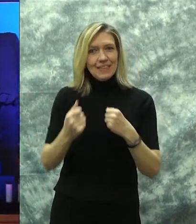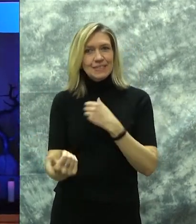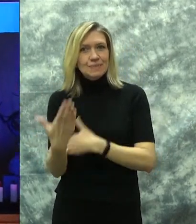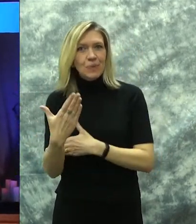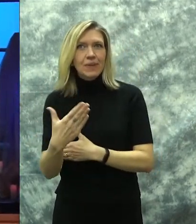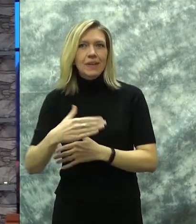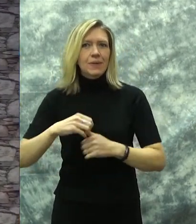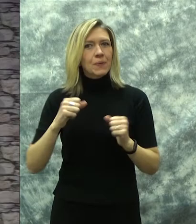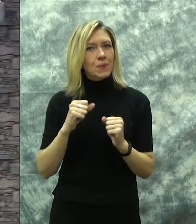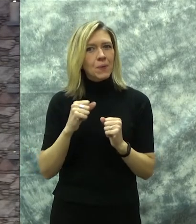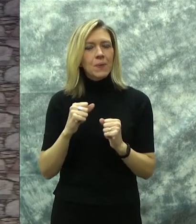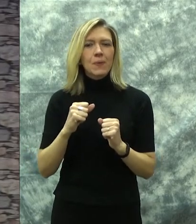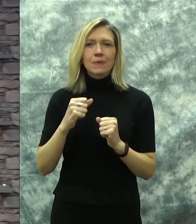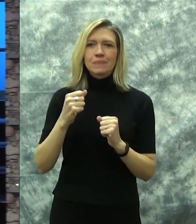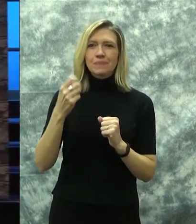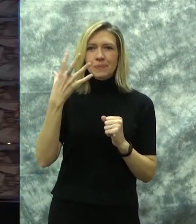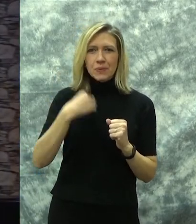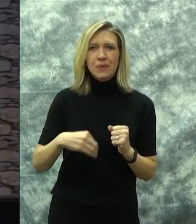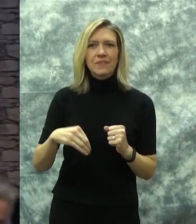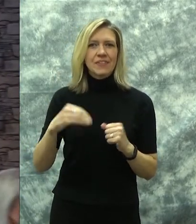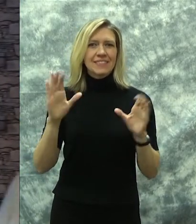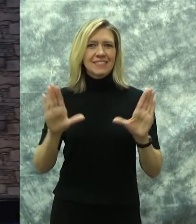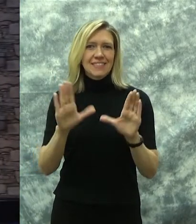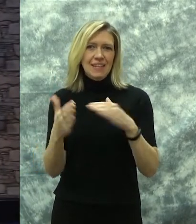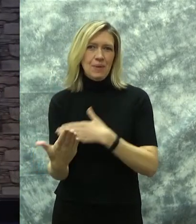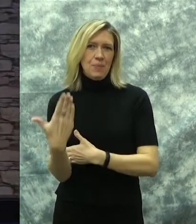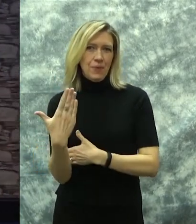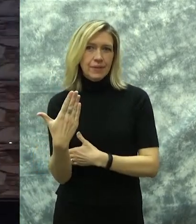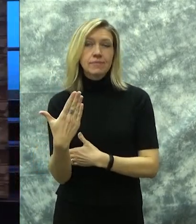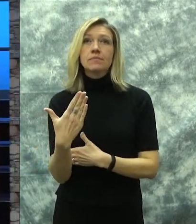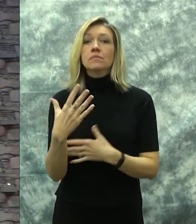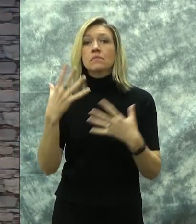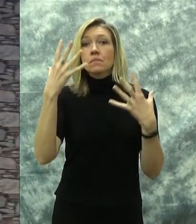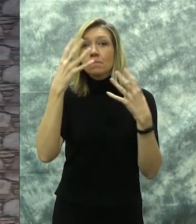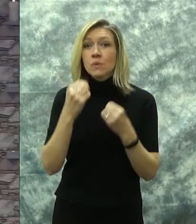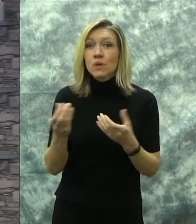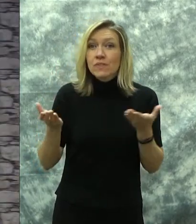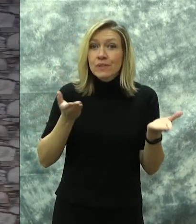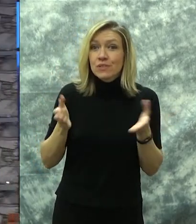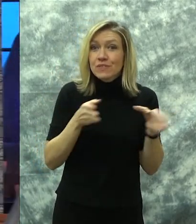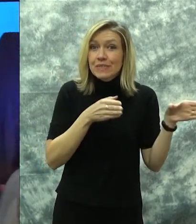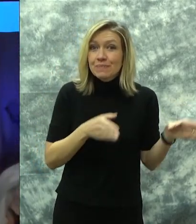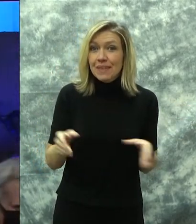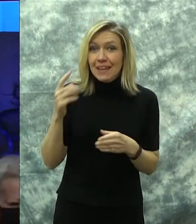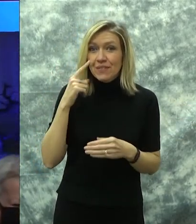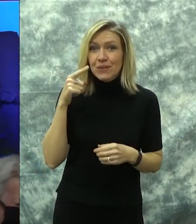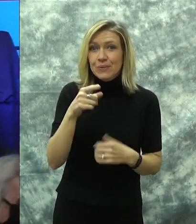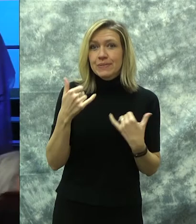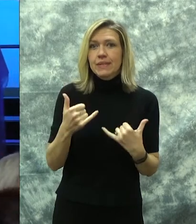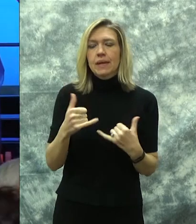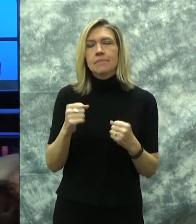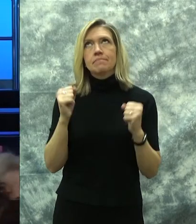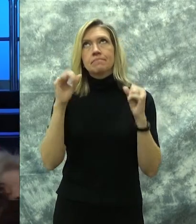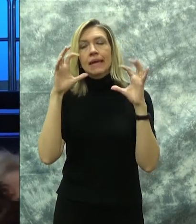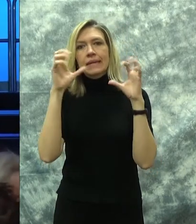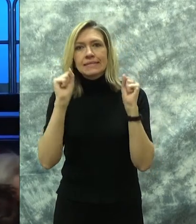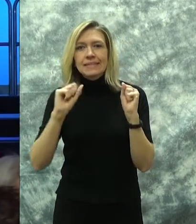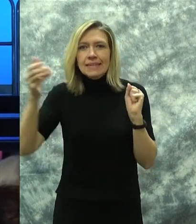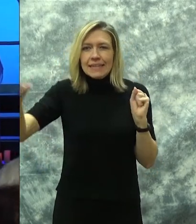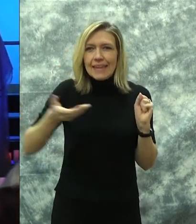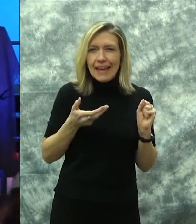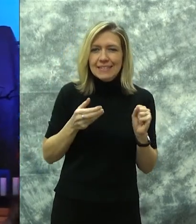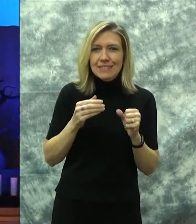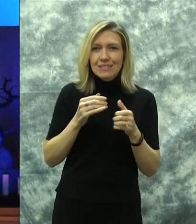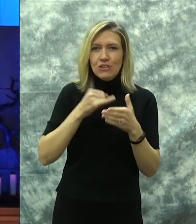Sunday morning. So we have a beautiful service planned for you today. An amazing guest artist here with us. You probably